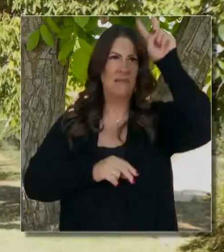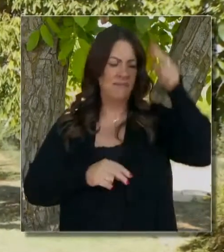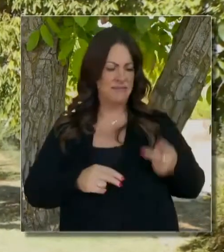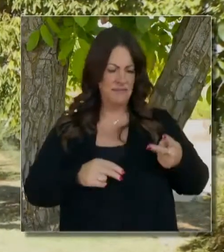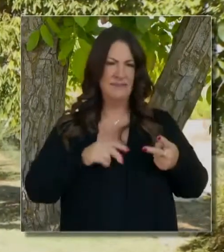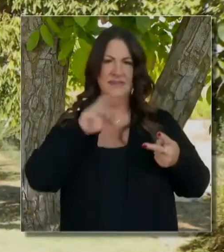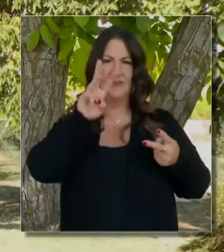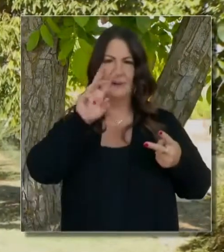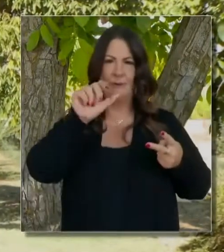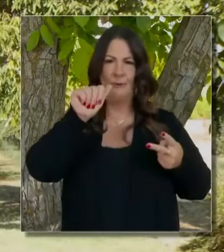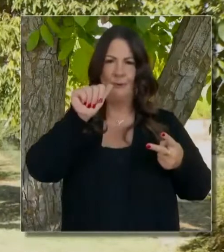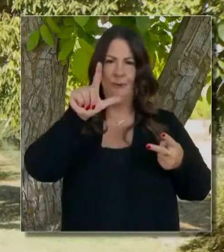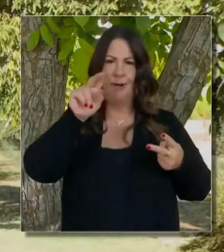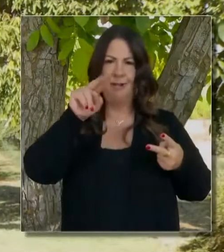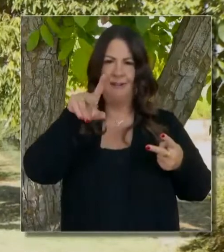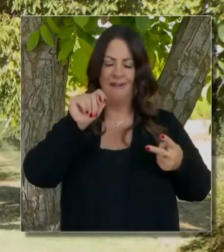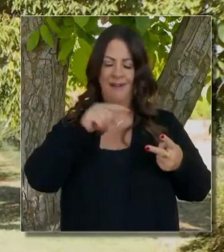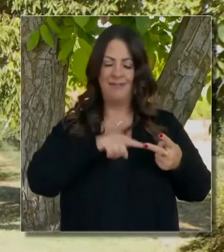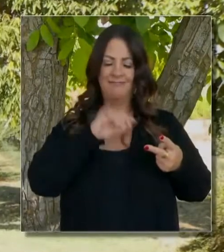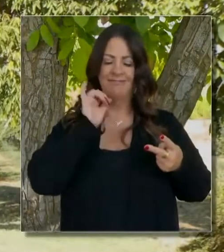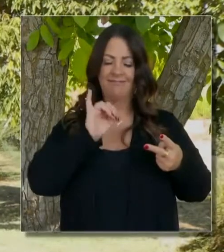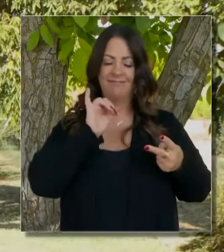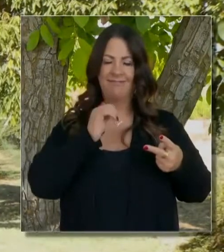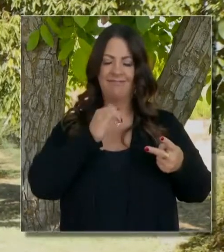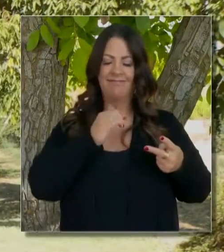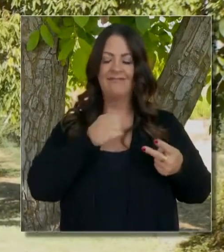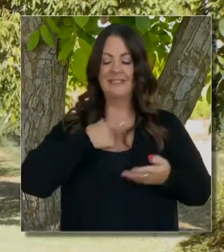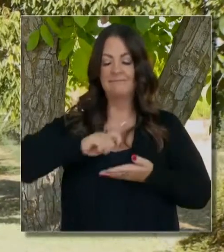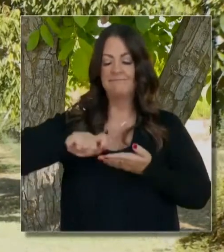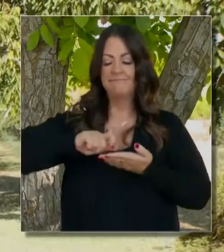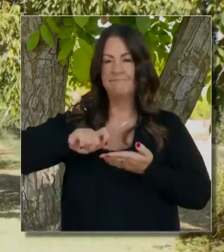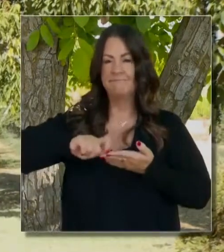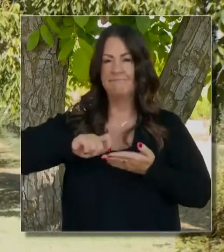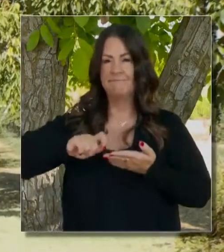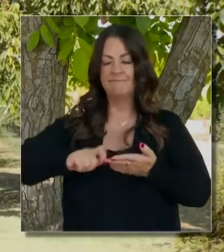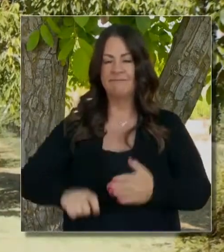hand, and a pen in the other.